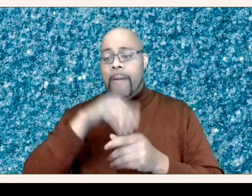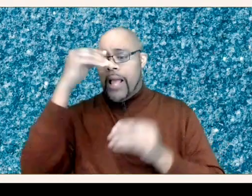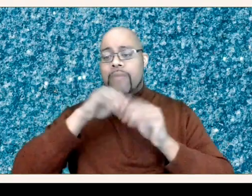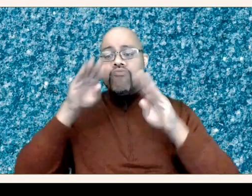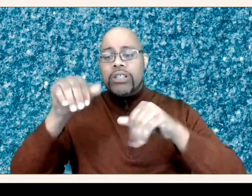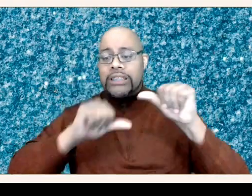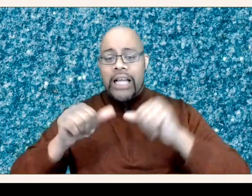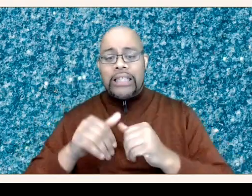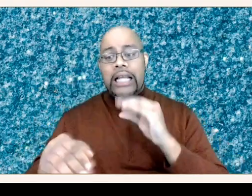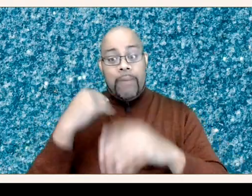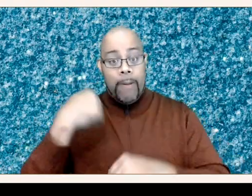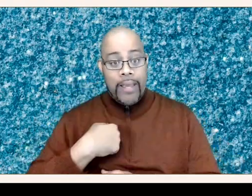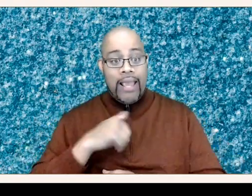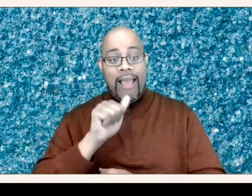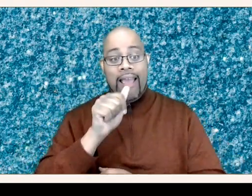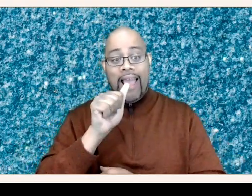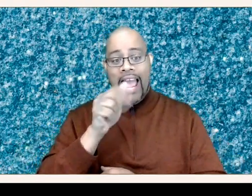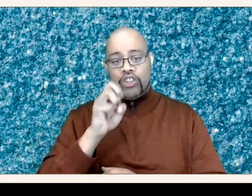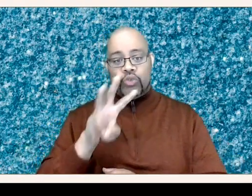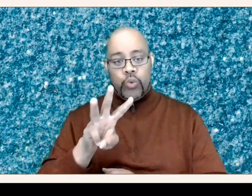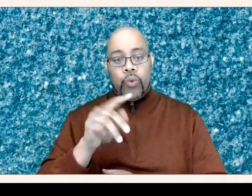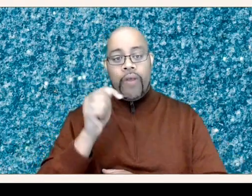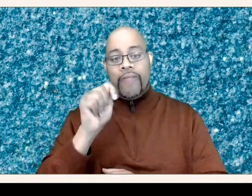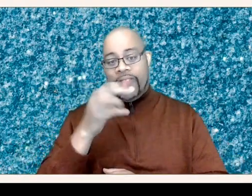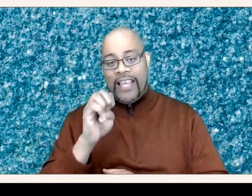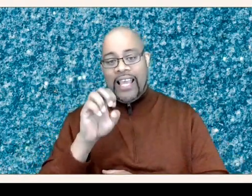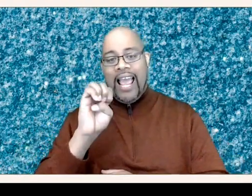science by emailing me at